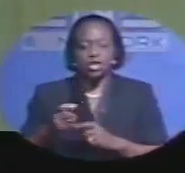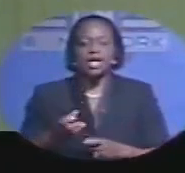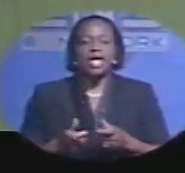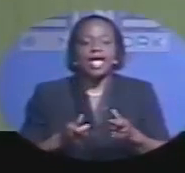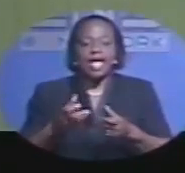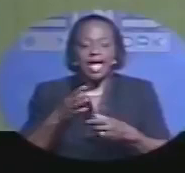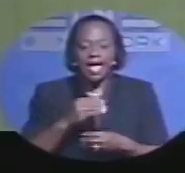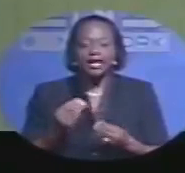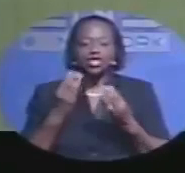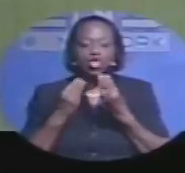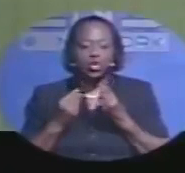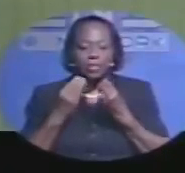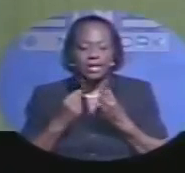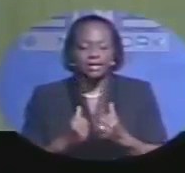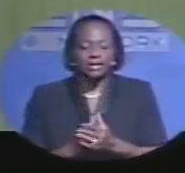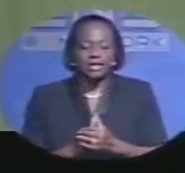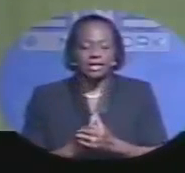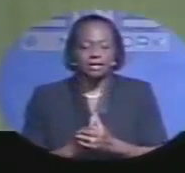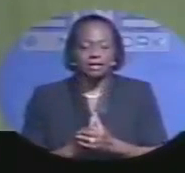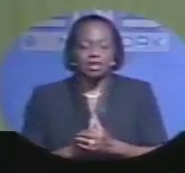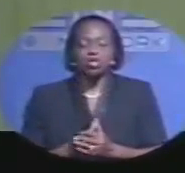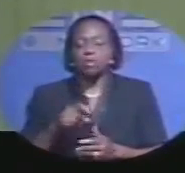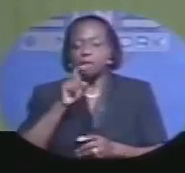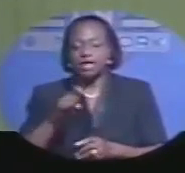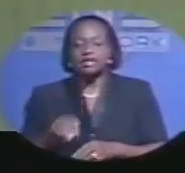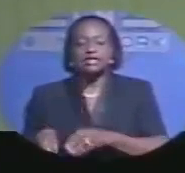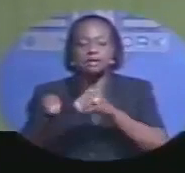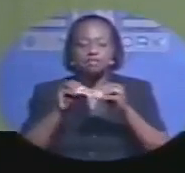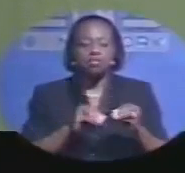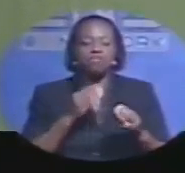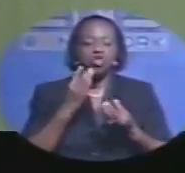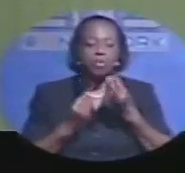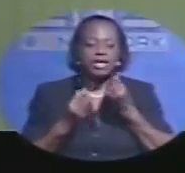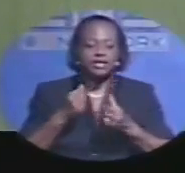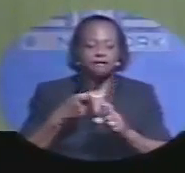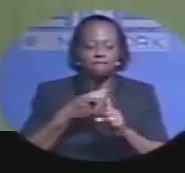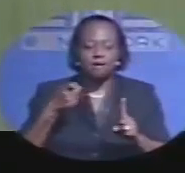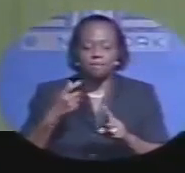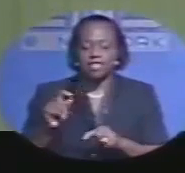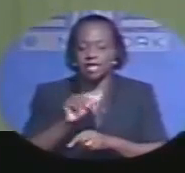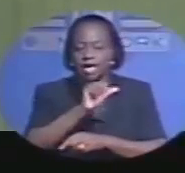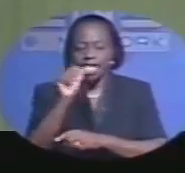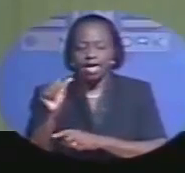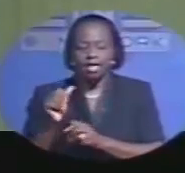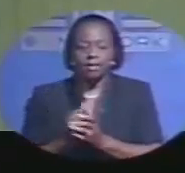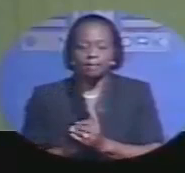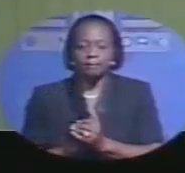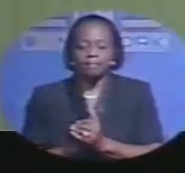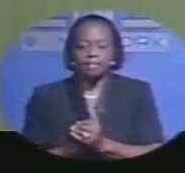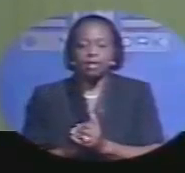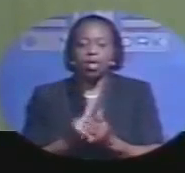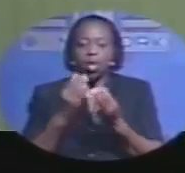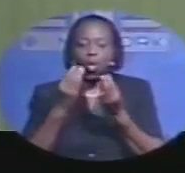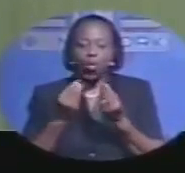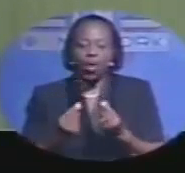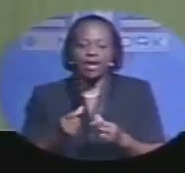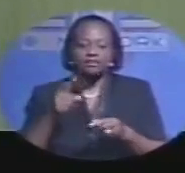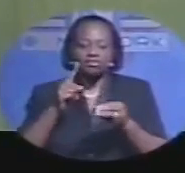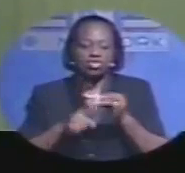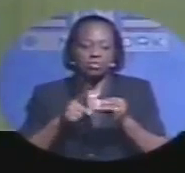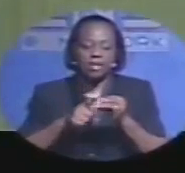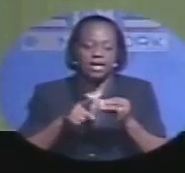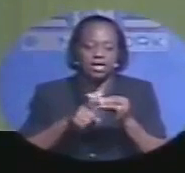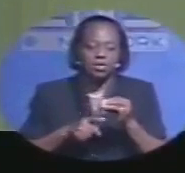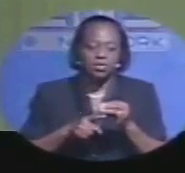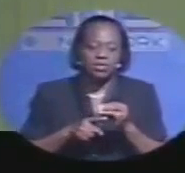onions, which is a dry product, you want to be able to remove humidity from the air and also keep the product dry. In the case of wet tomatoes and moist